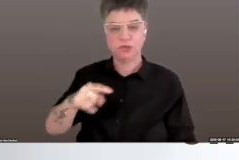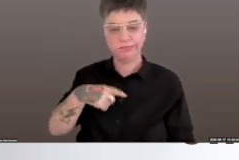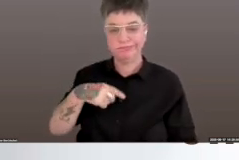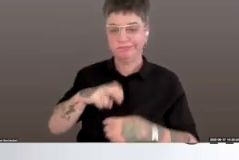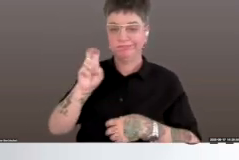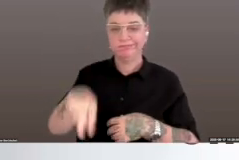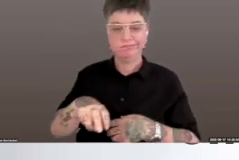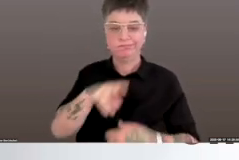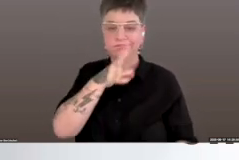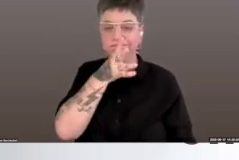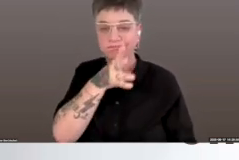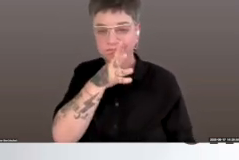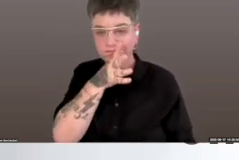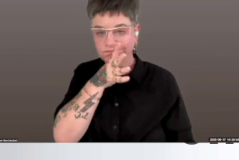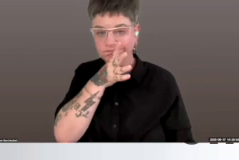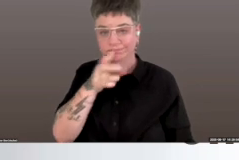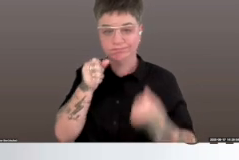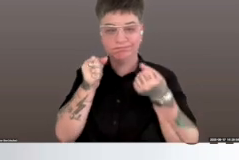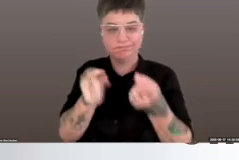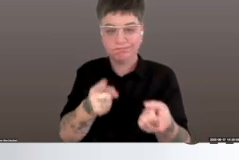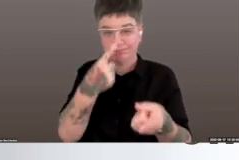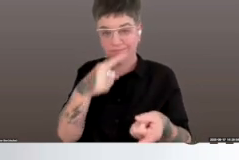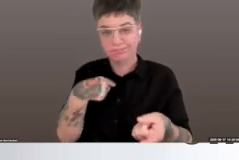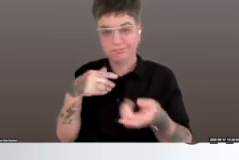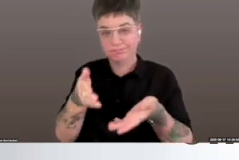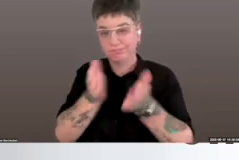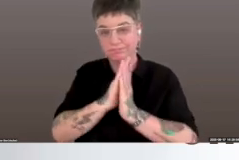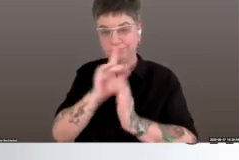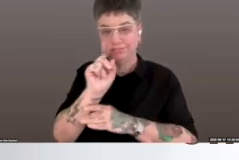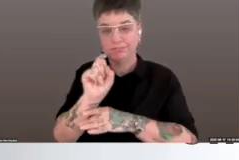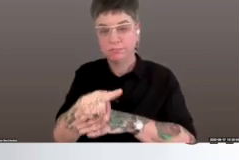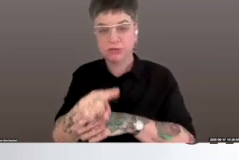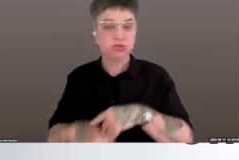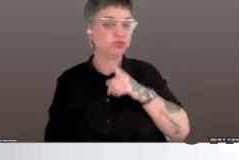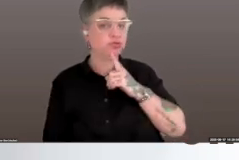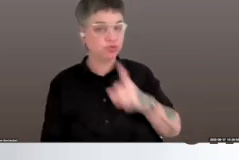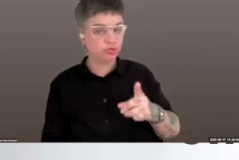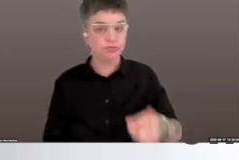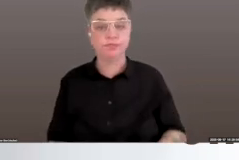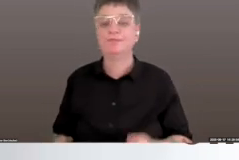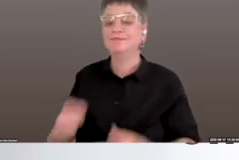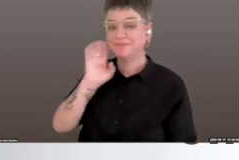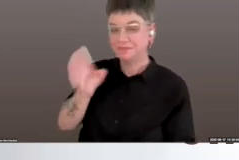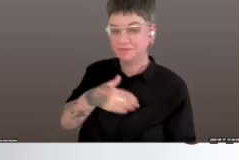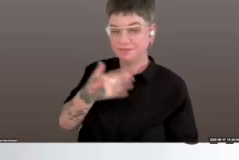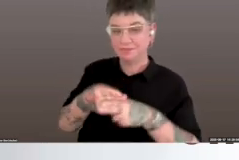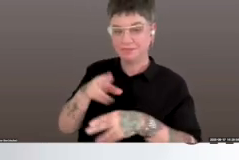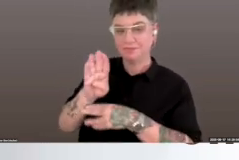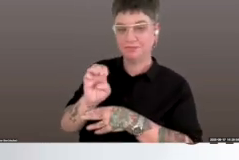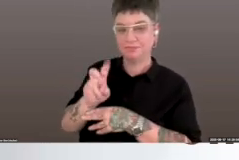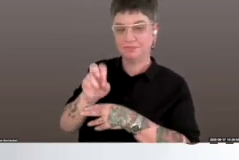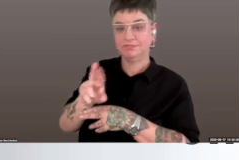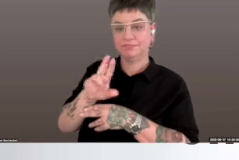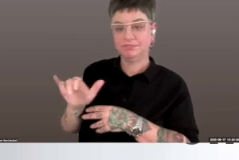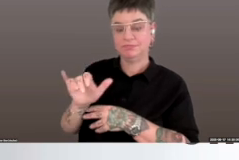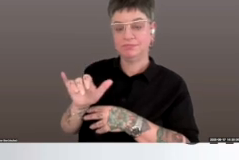unmuted myself. Would you mind if I asked the question? Sure. Hi, my name is Beverly Deschaux. I'm with